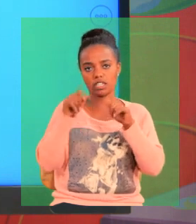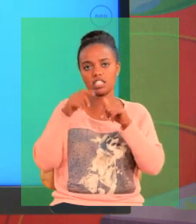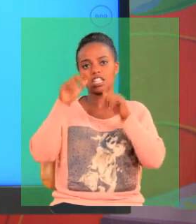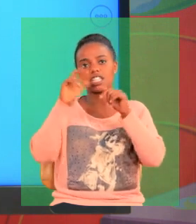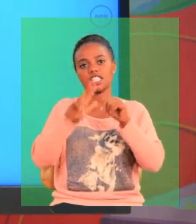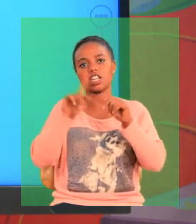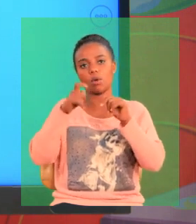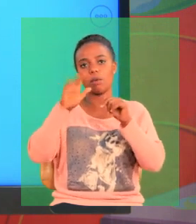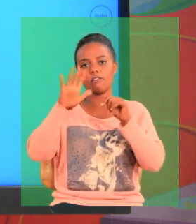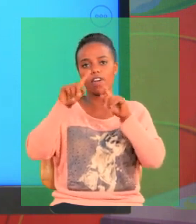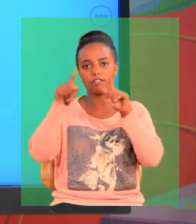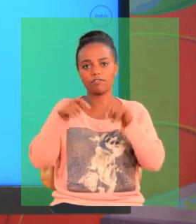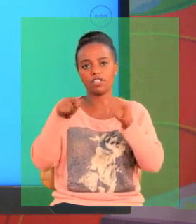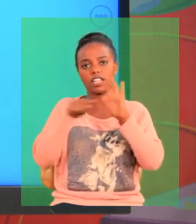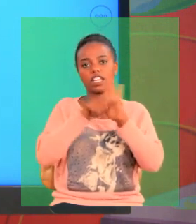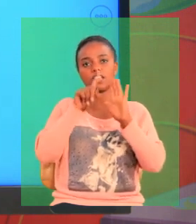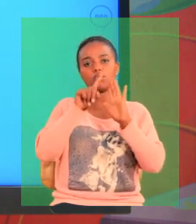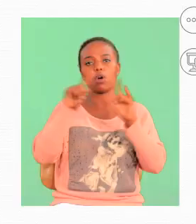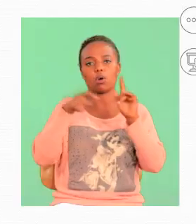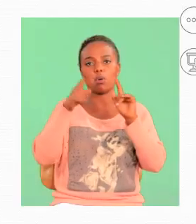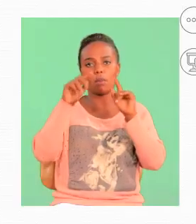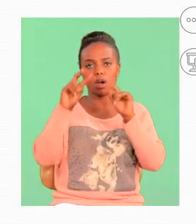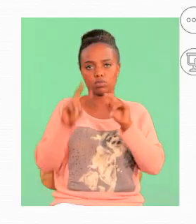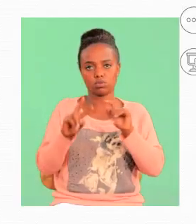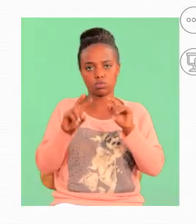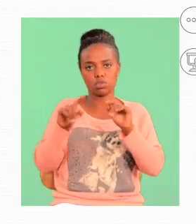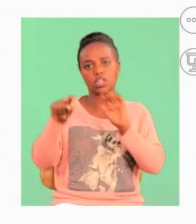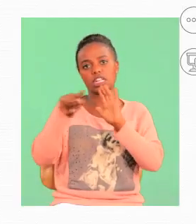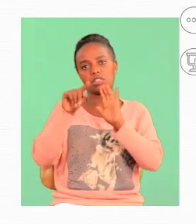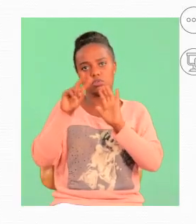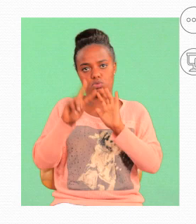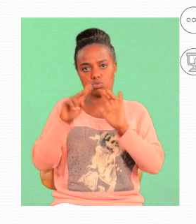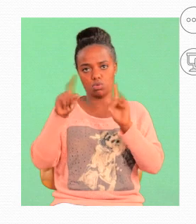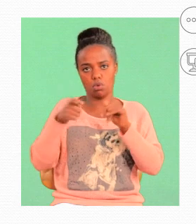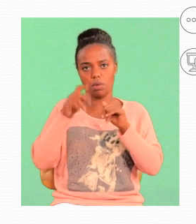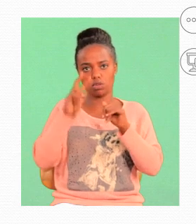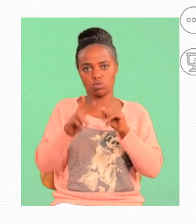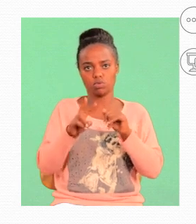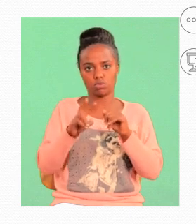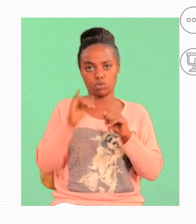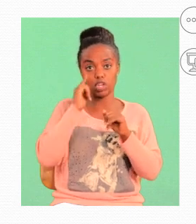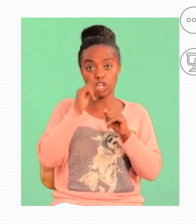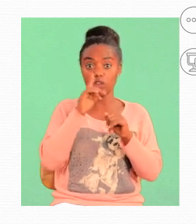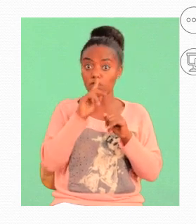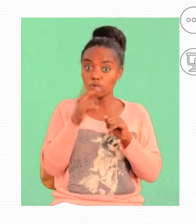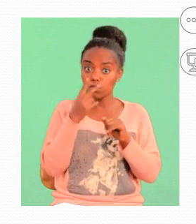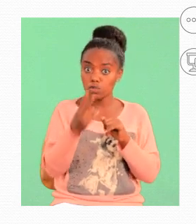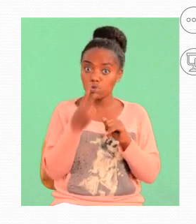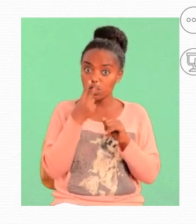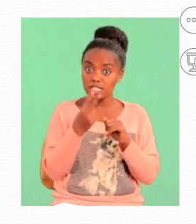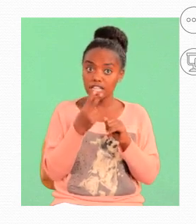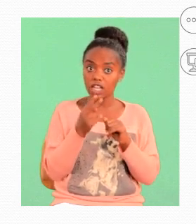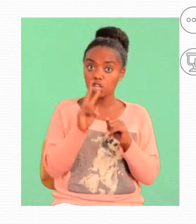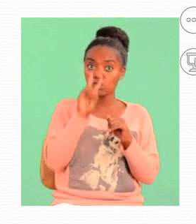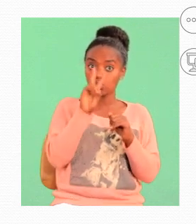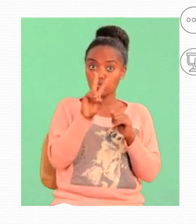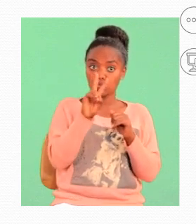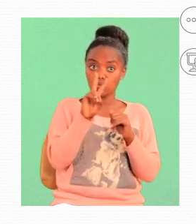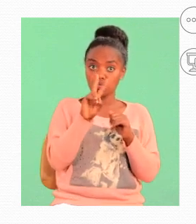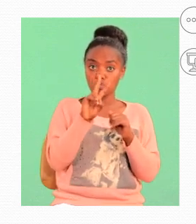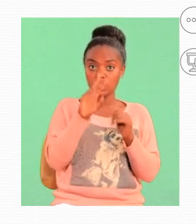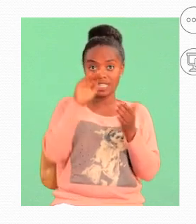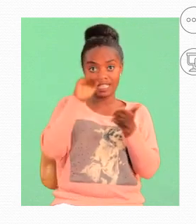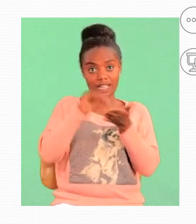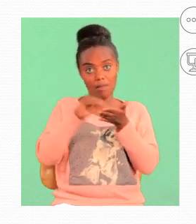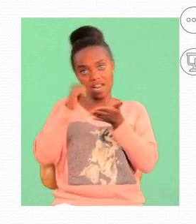comma 5, negative 1 comma 2, 2 comma 2. Is R a function? If you check here, 2 is repeated